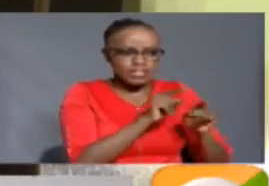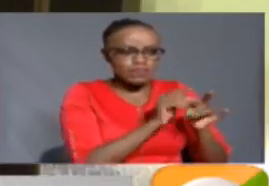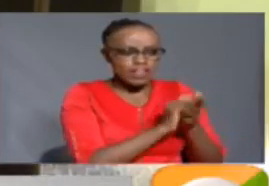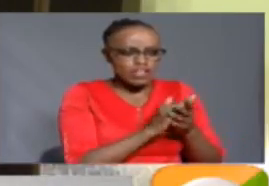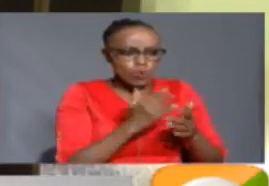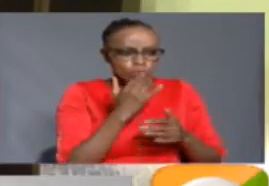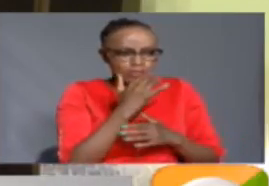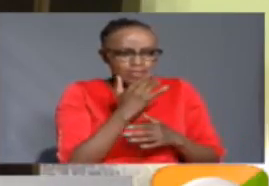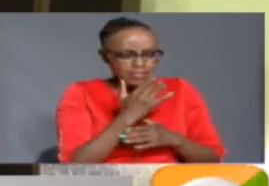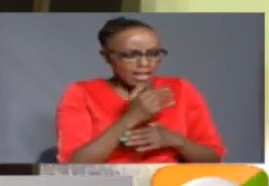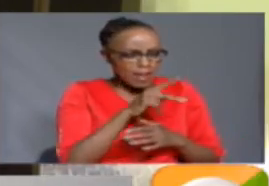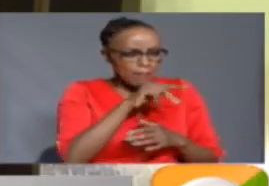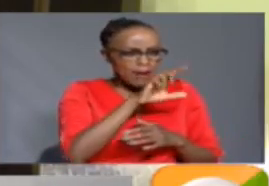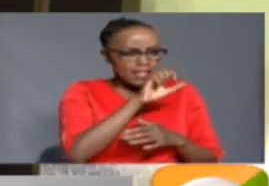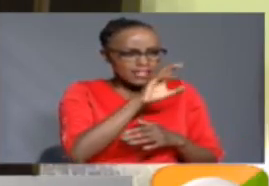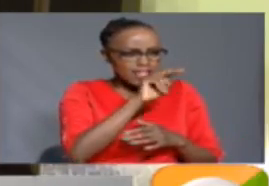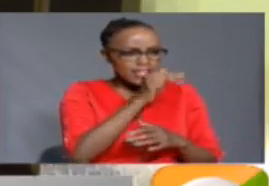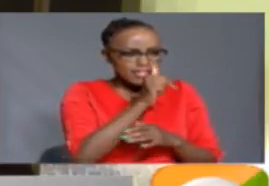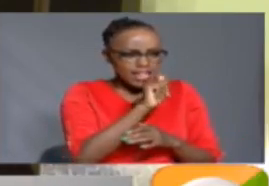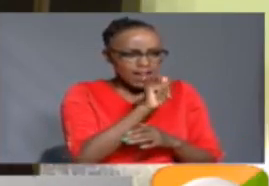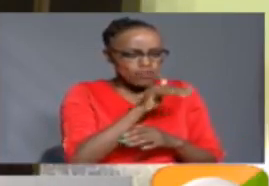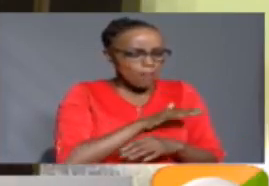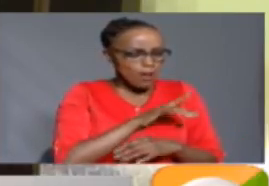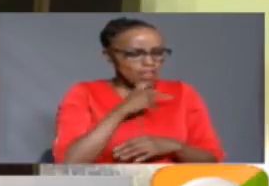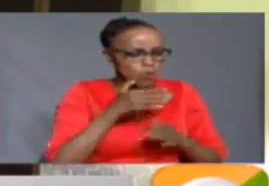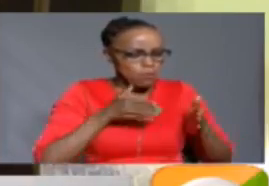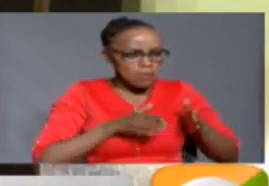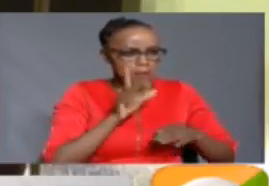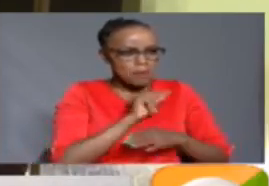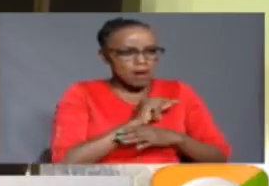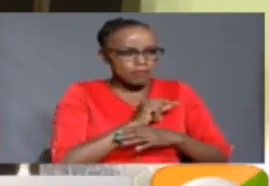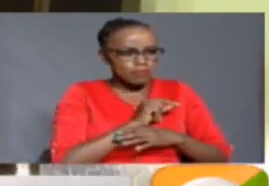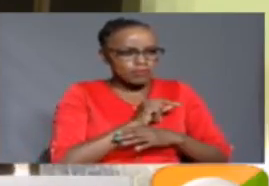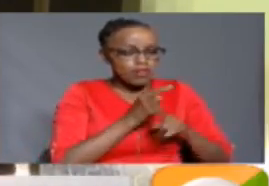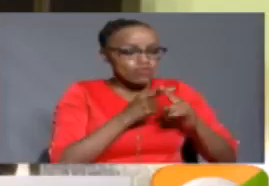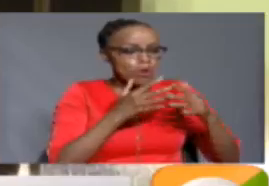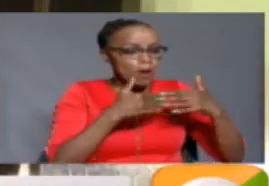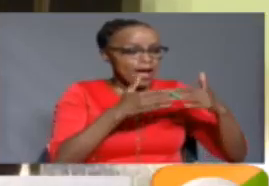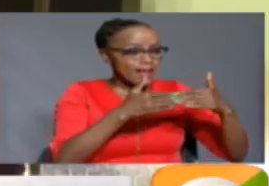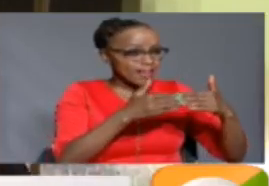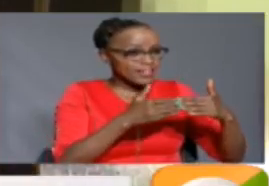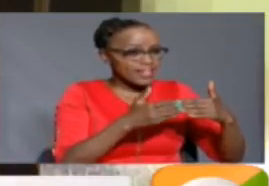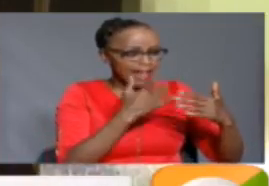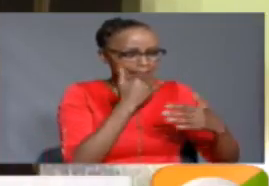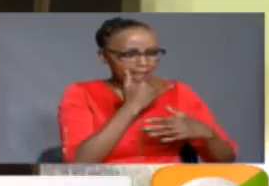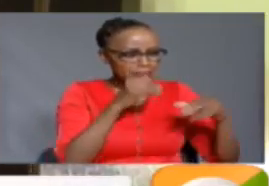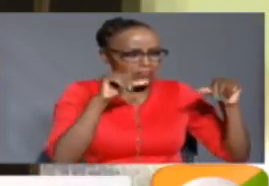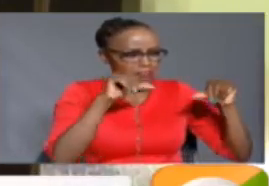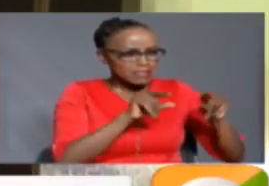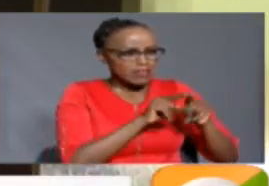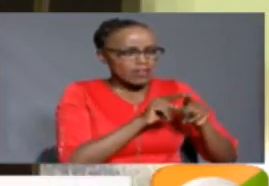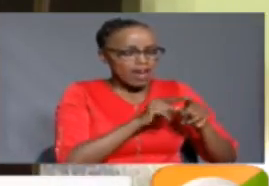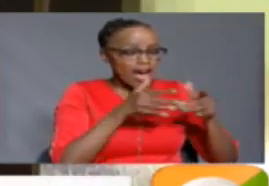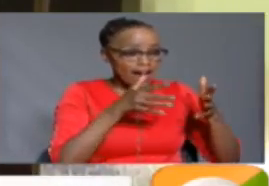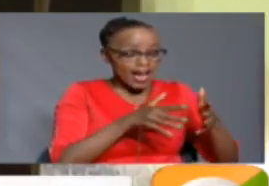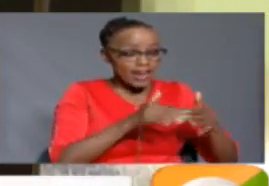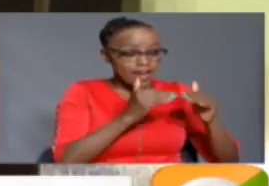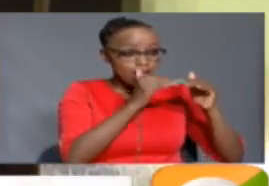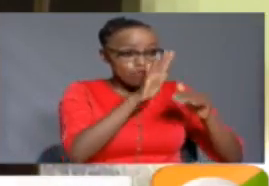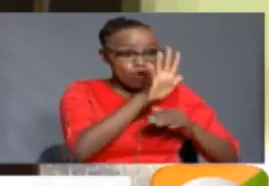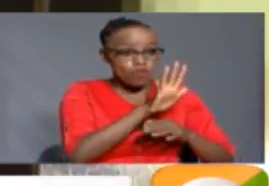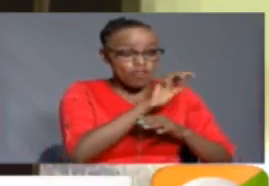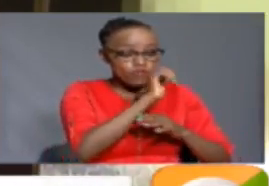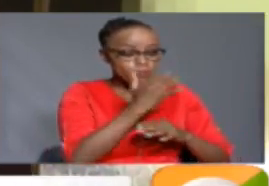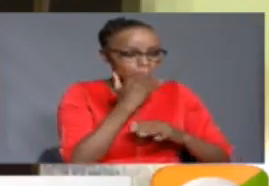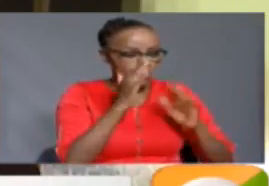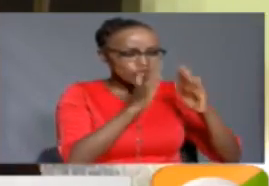placentas of mothers who are given birth from the gate of the current level 5 hospital. You could smell